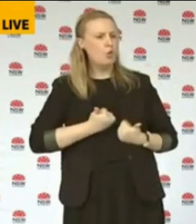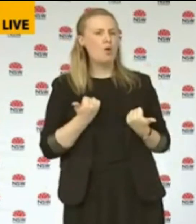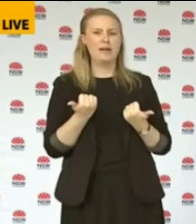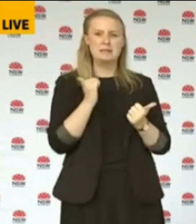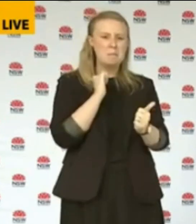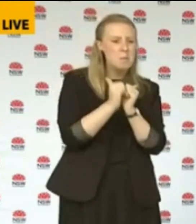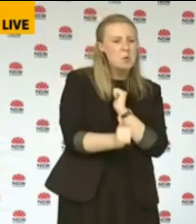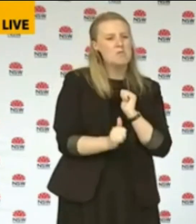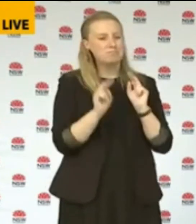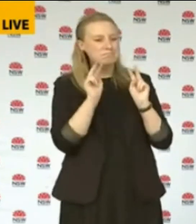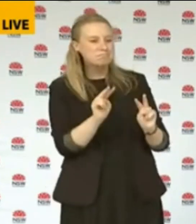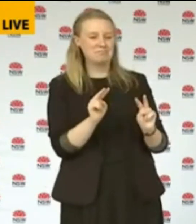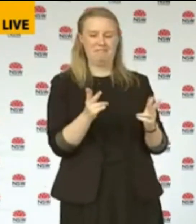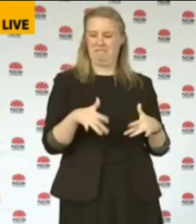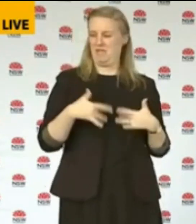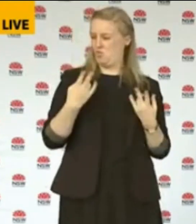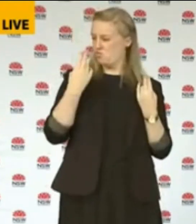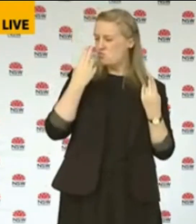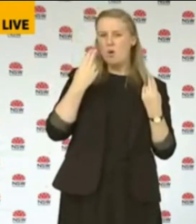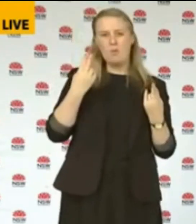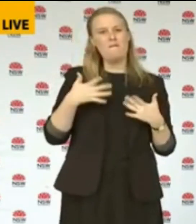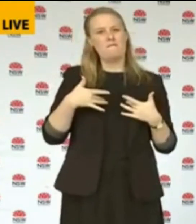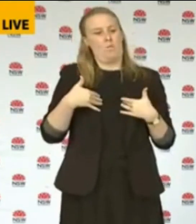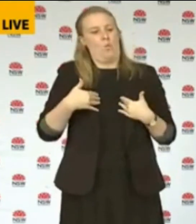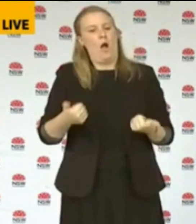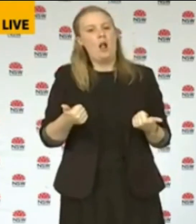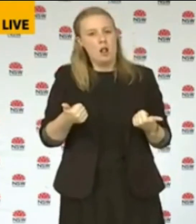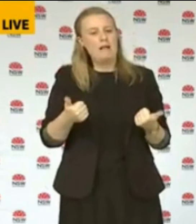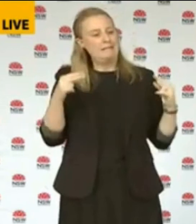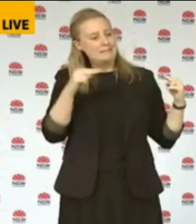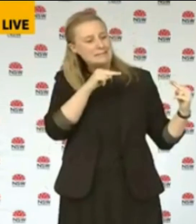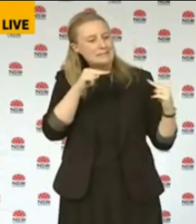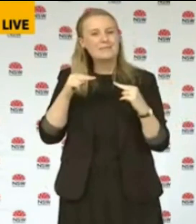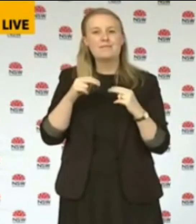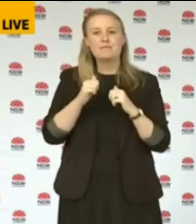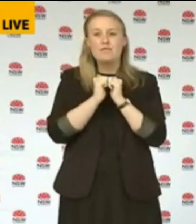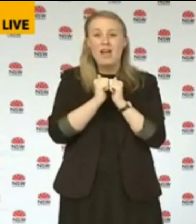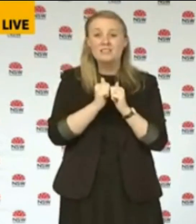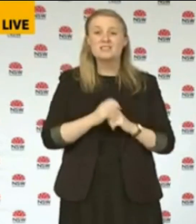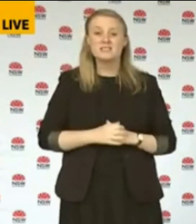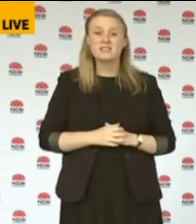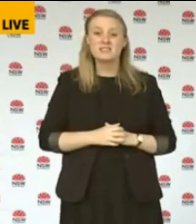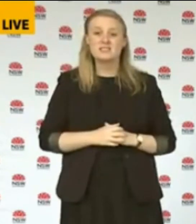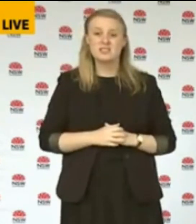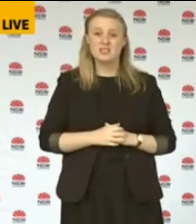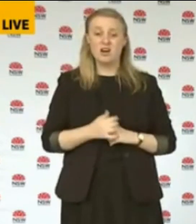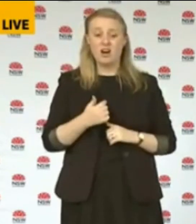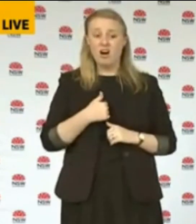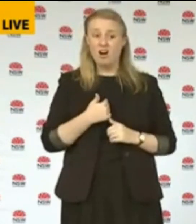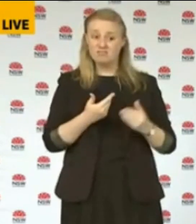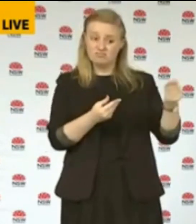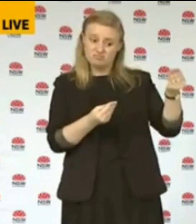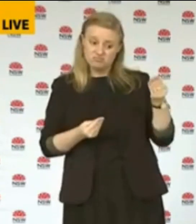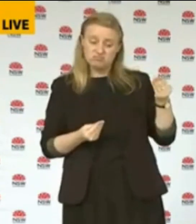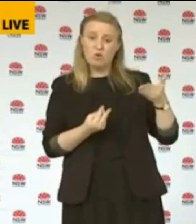And you know, particularly as Minister, Health Minister, I see some of the negative aspects of that very closely. Reports come to my desk